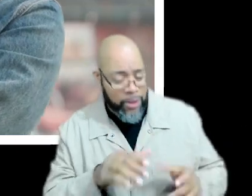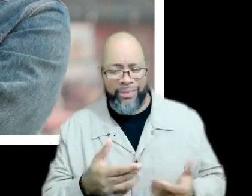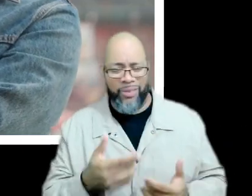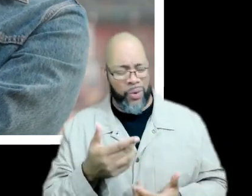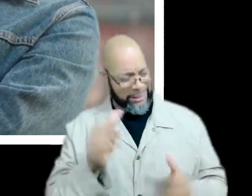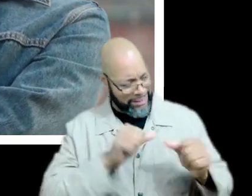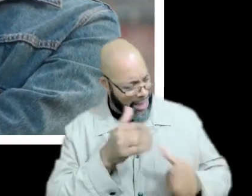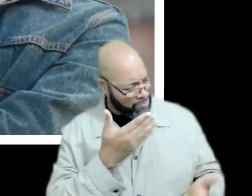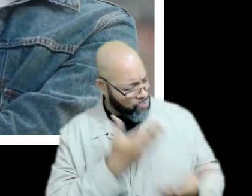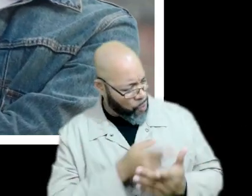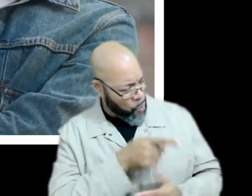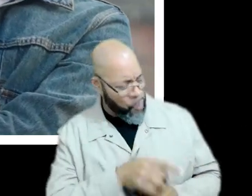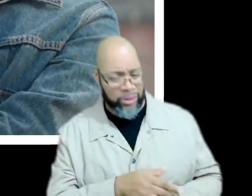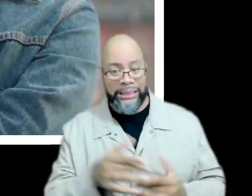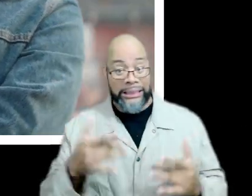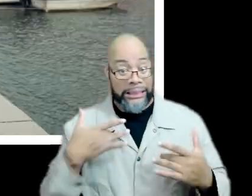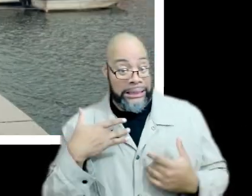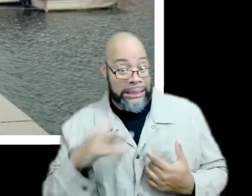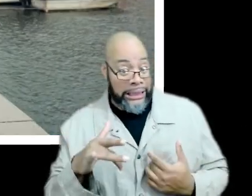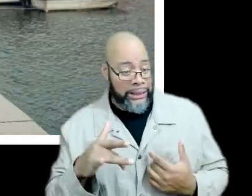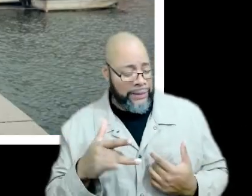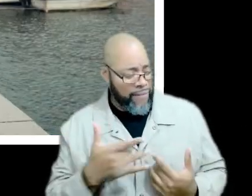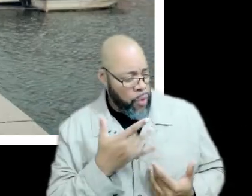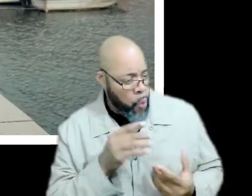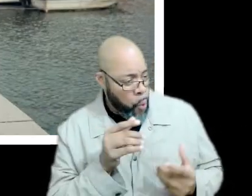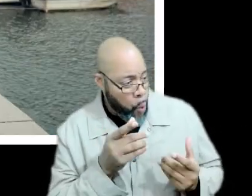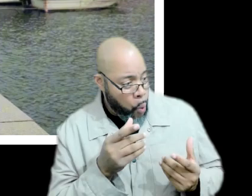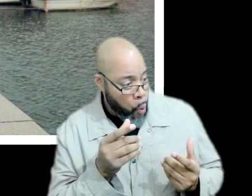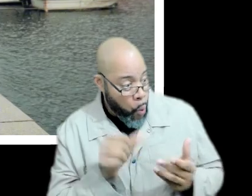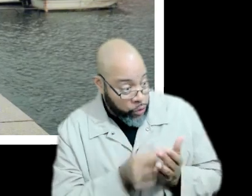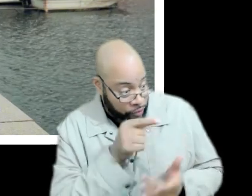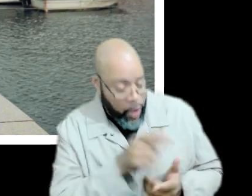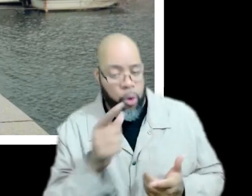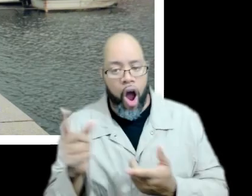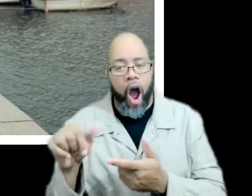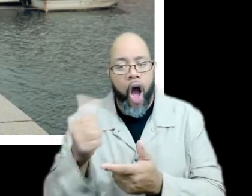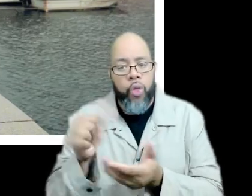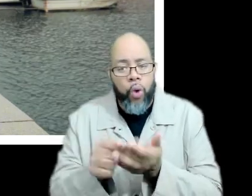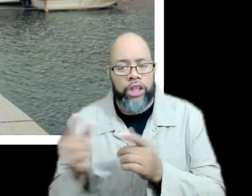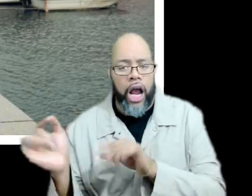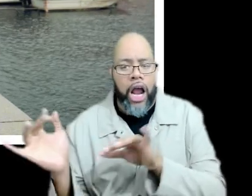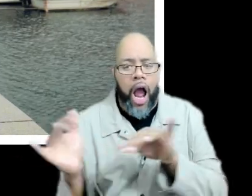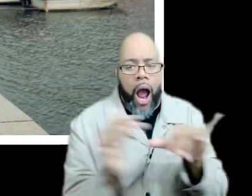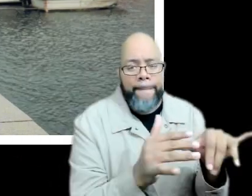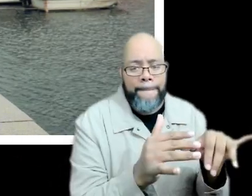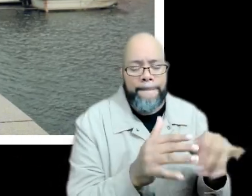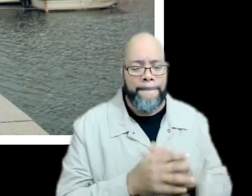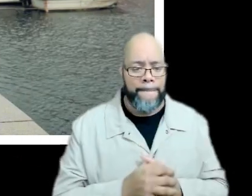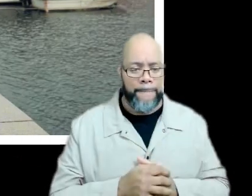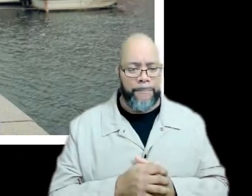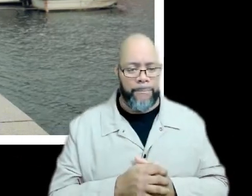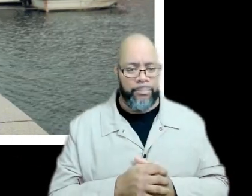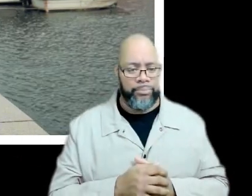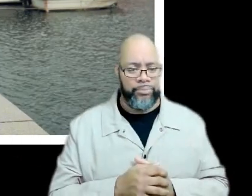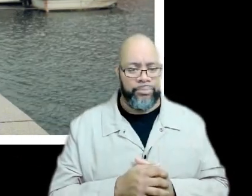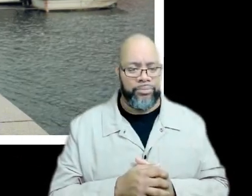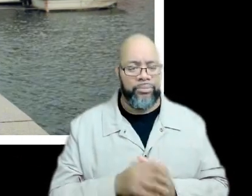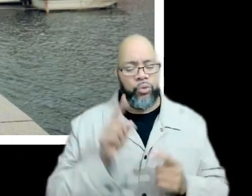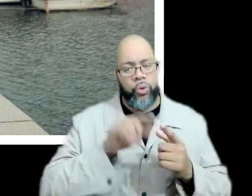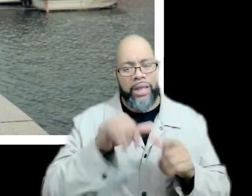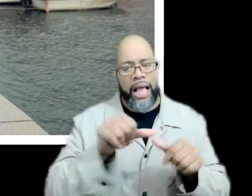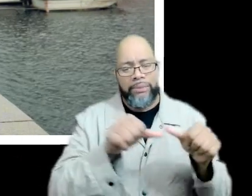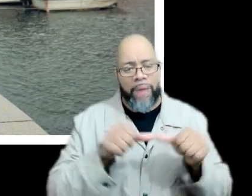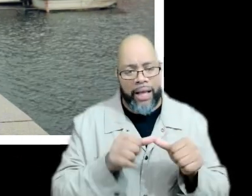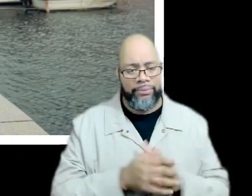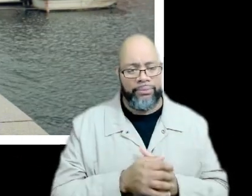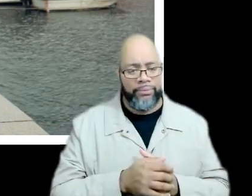Love that science, girl. if they already sense oysters there, it will recruit other oysters. It'll draw other oyster larvae to